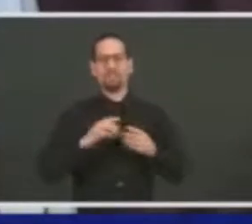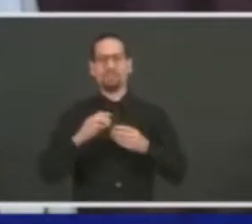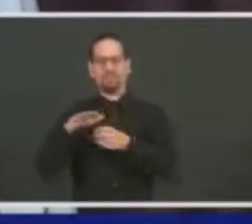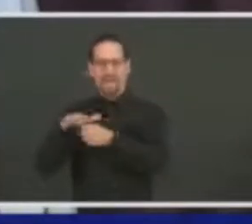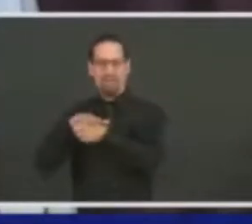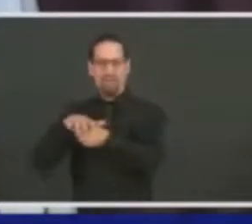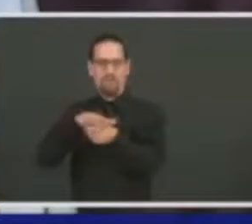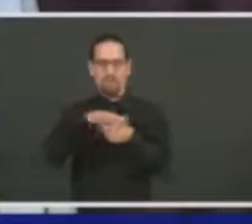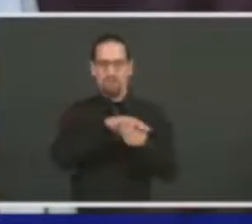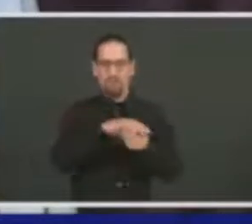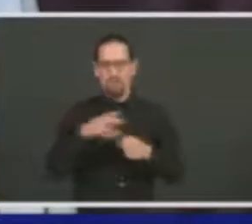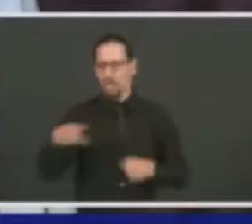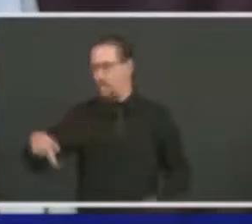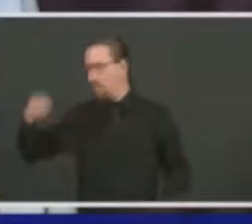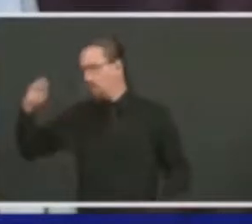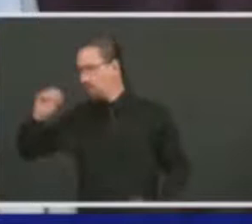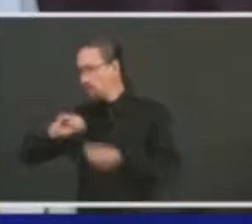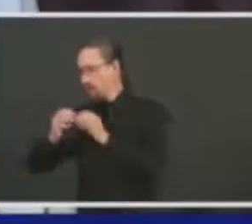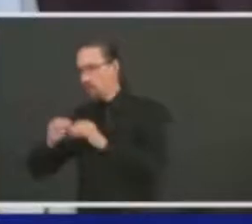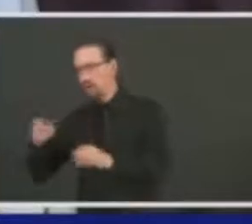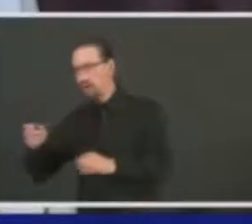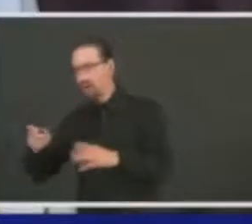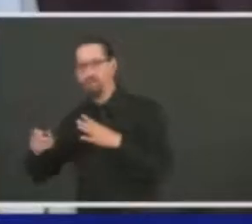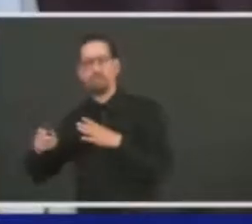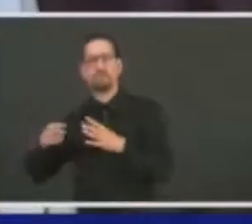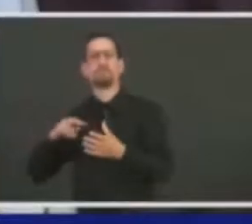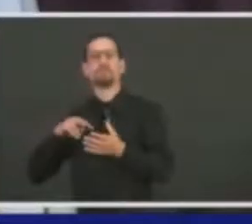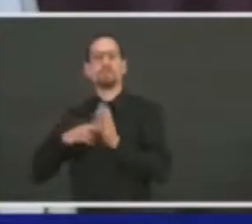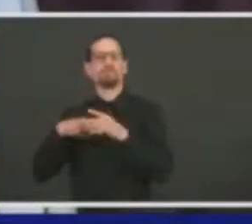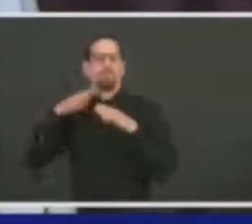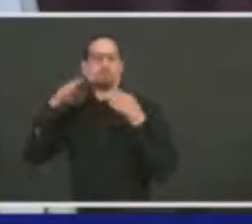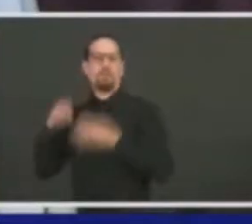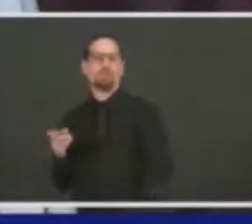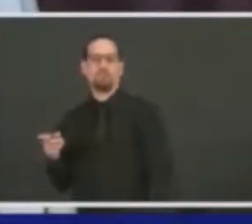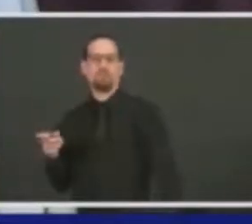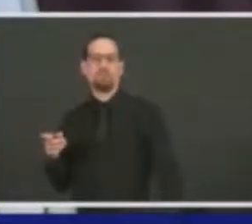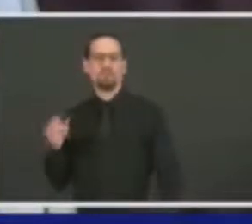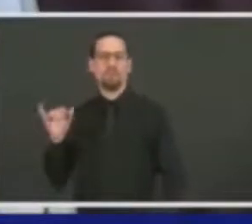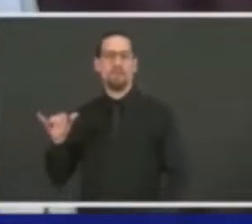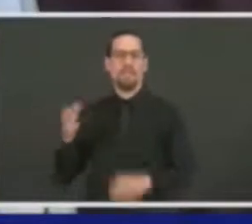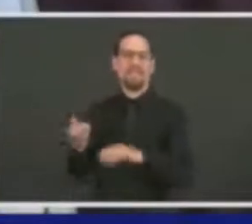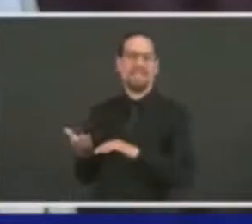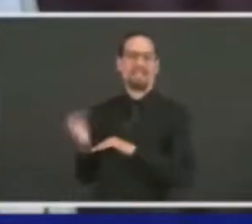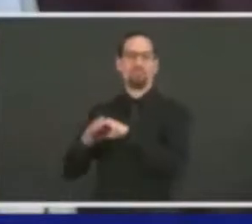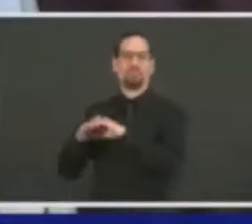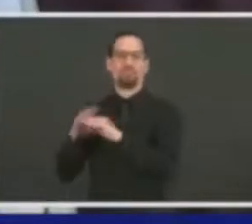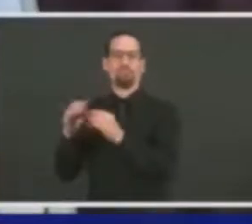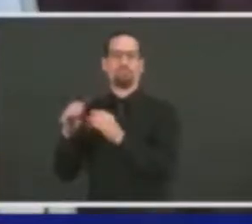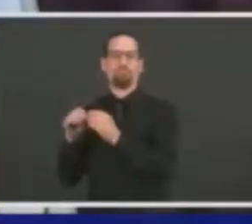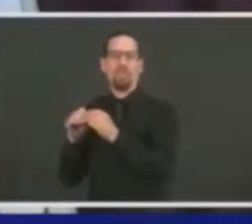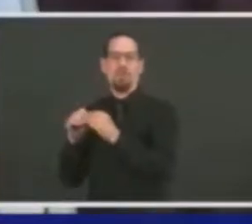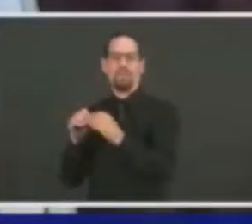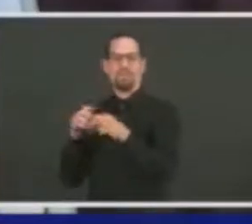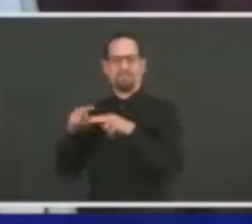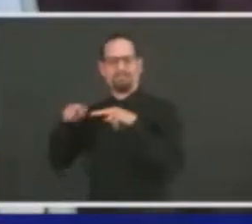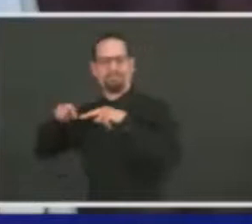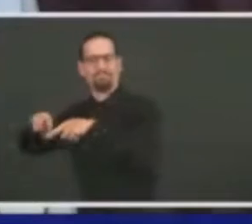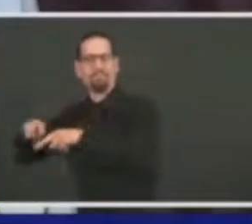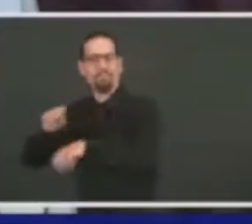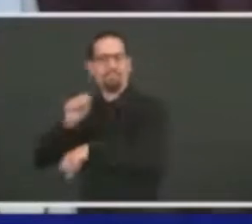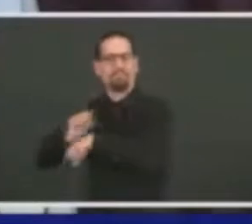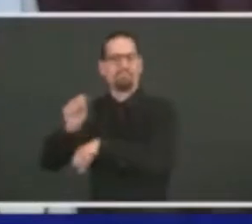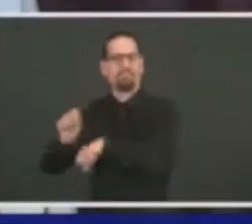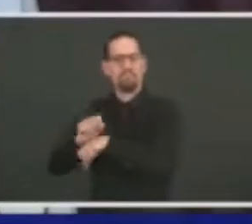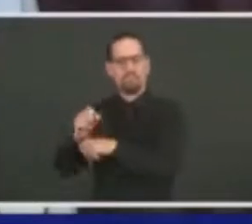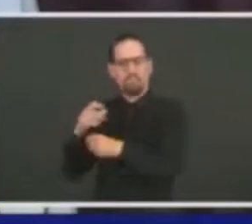higher numbers, that's going to be where we will focus additional energy and resources to be able to address. We